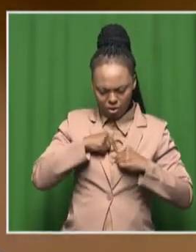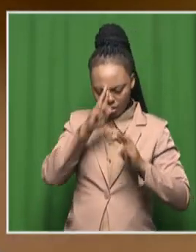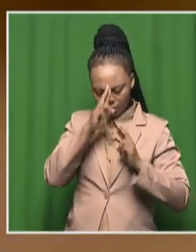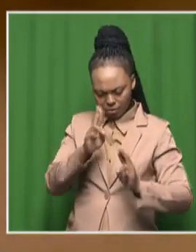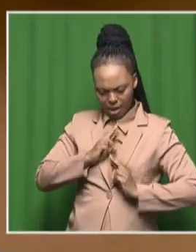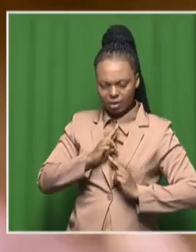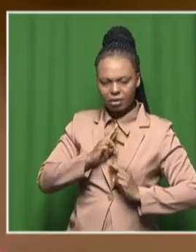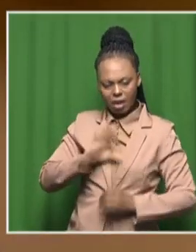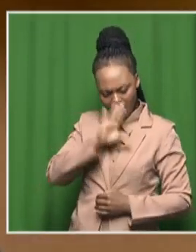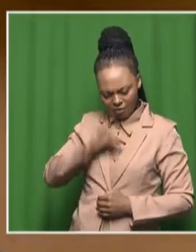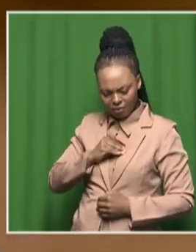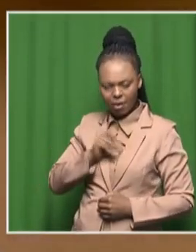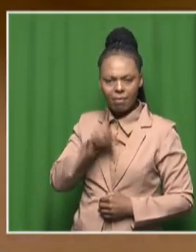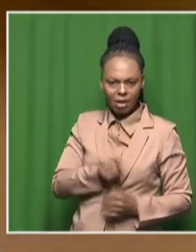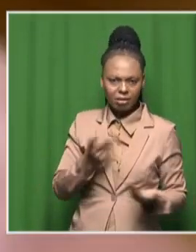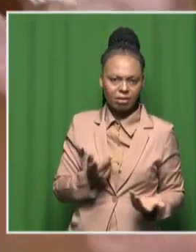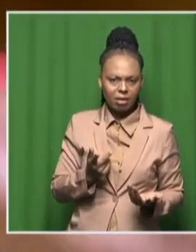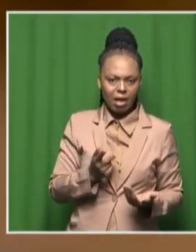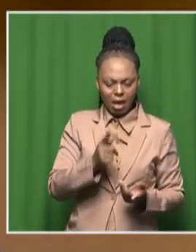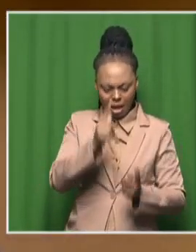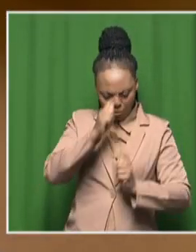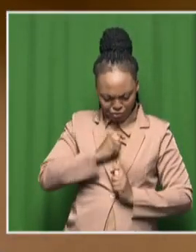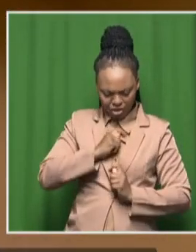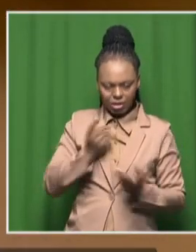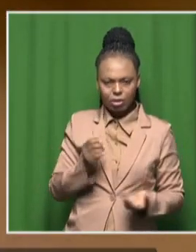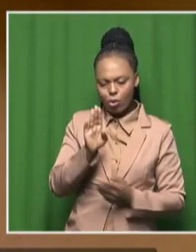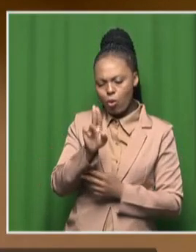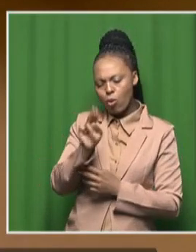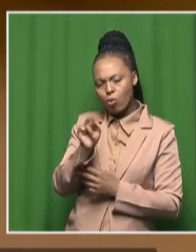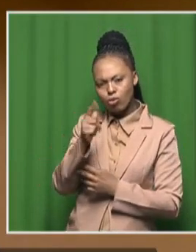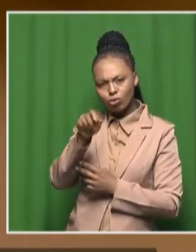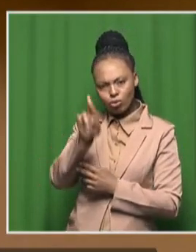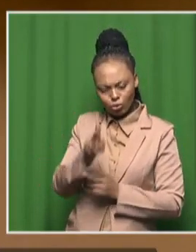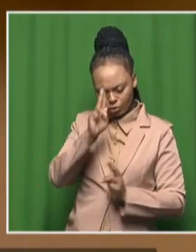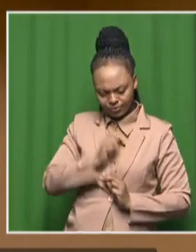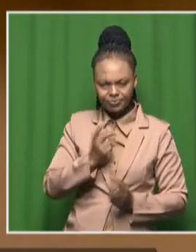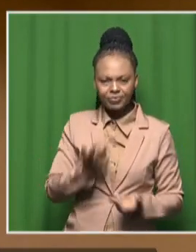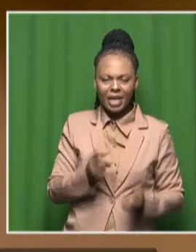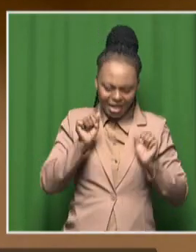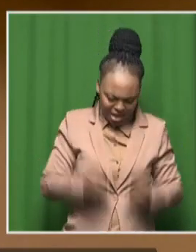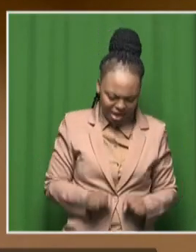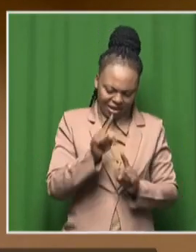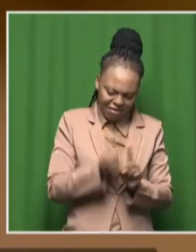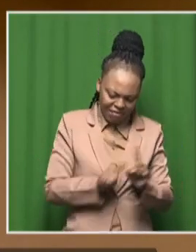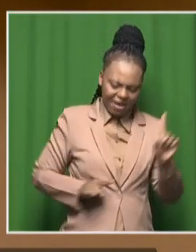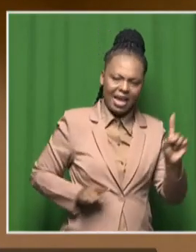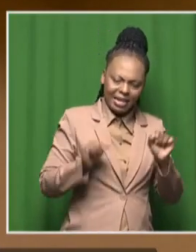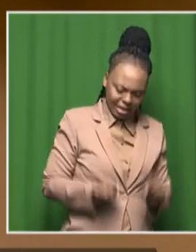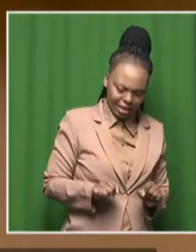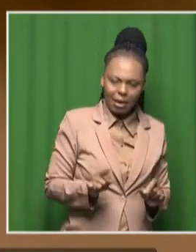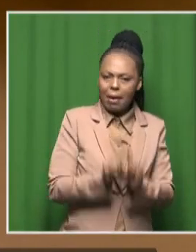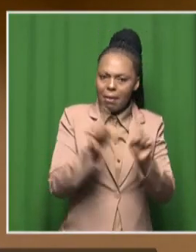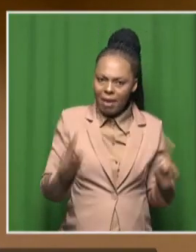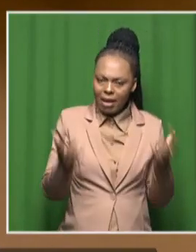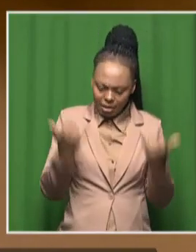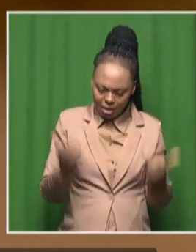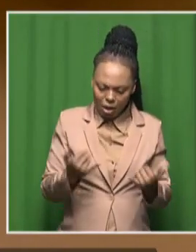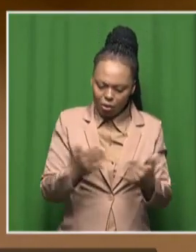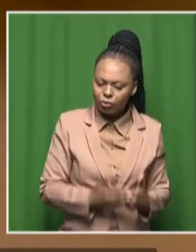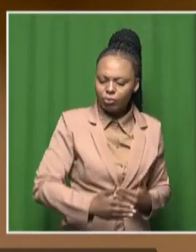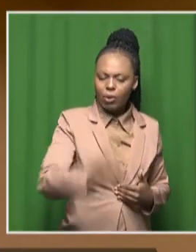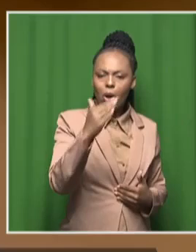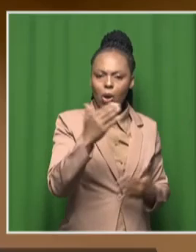failure to embrace Ubuntu, no to our failure to show love and